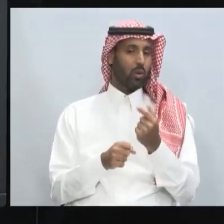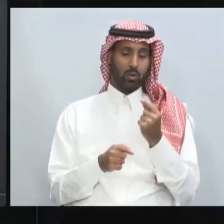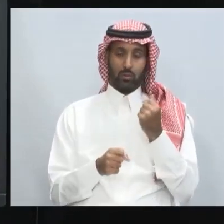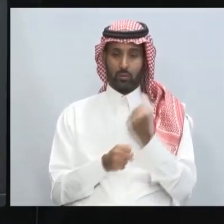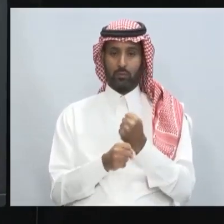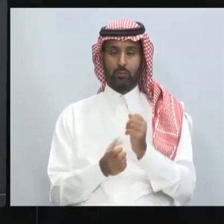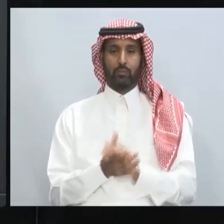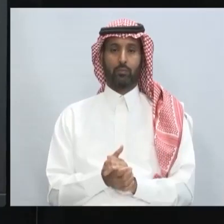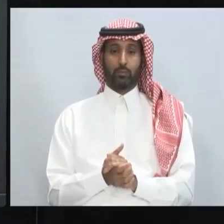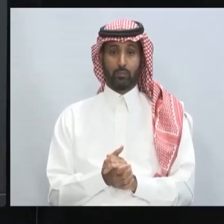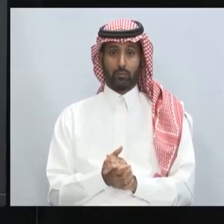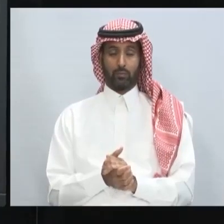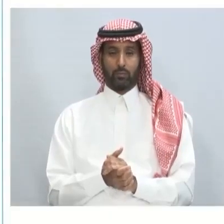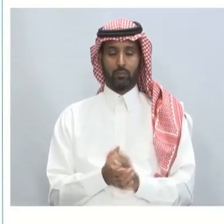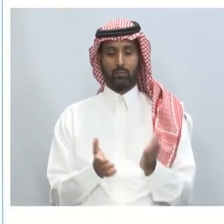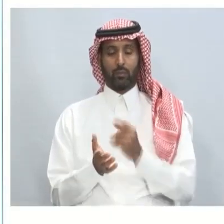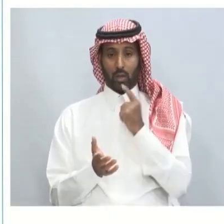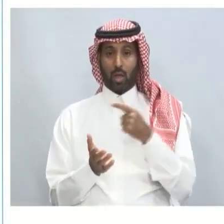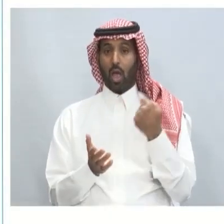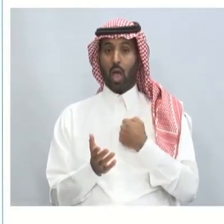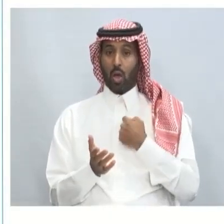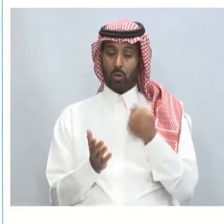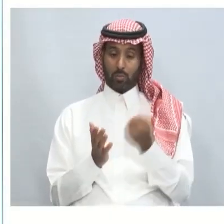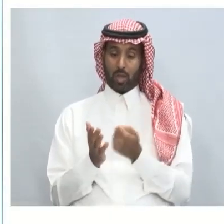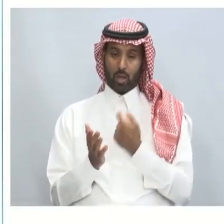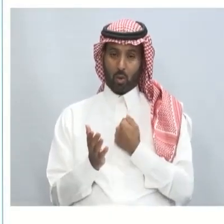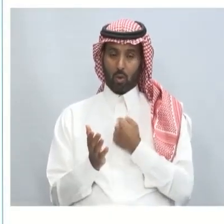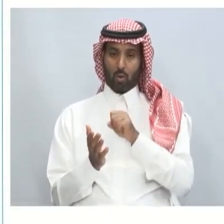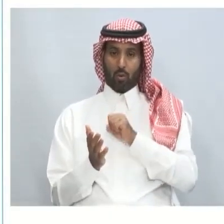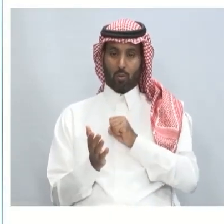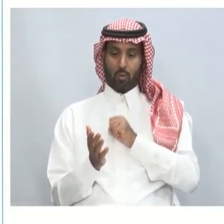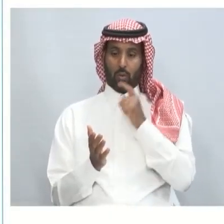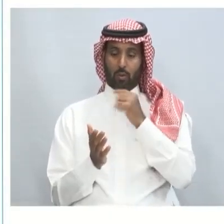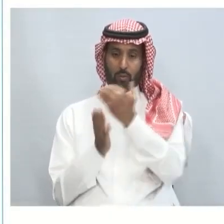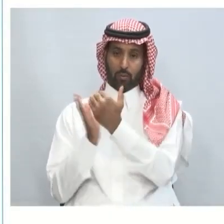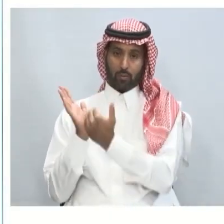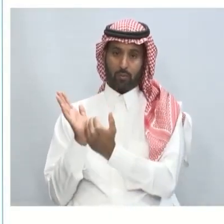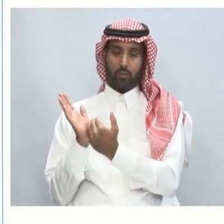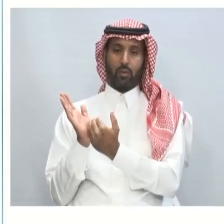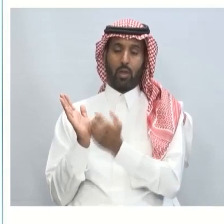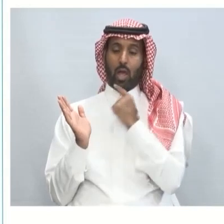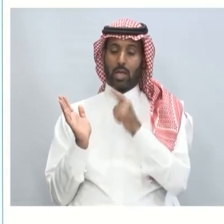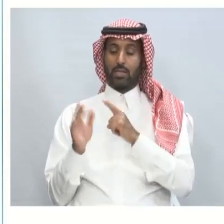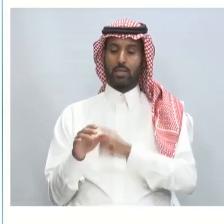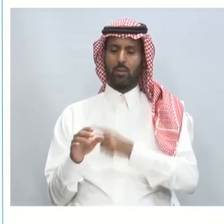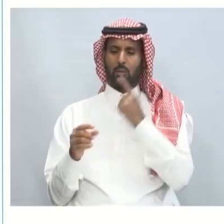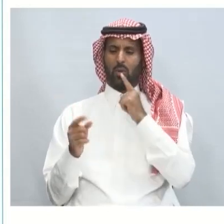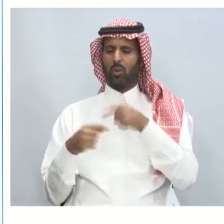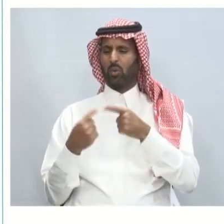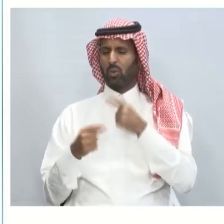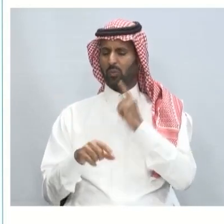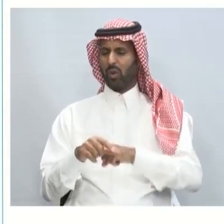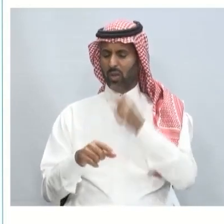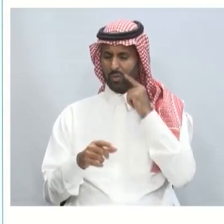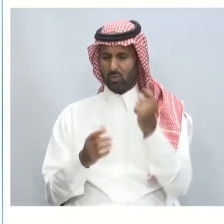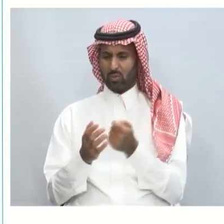job is. Of course, I wrote my own article here. I spend a lot of time with